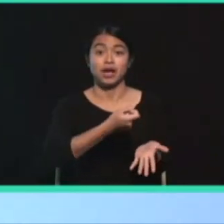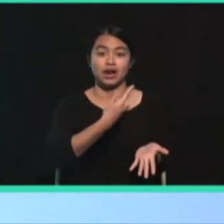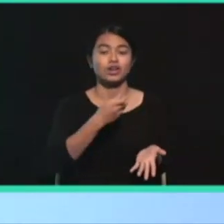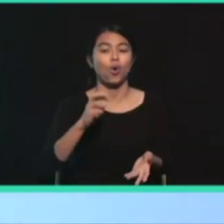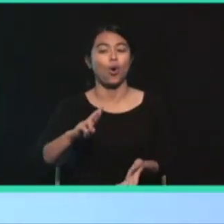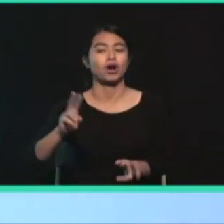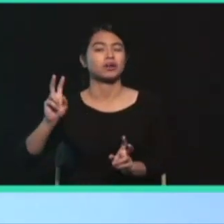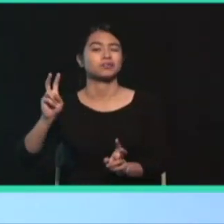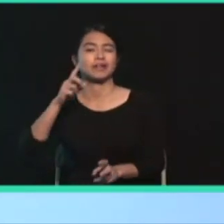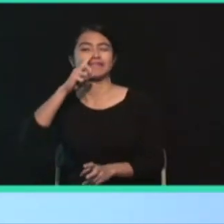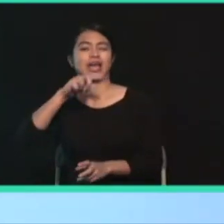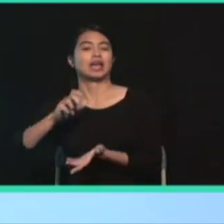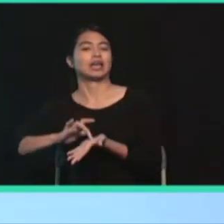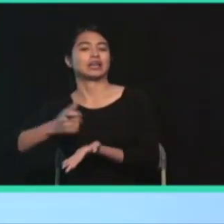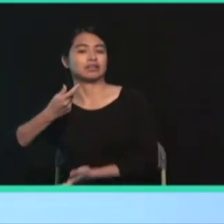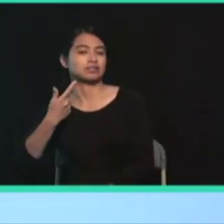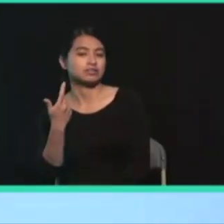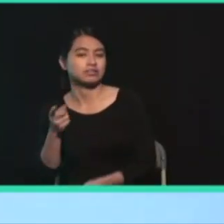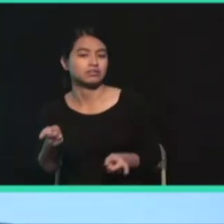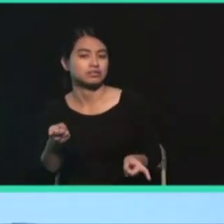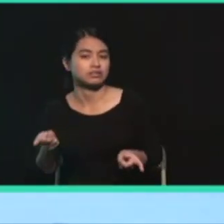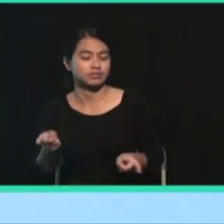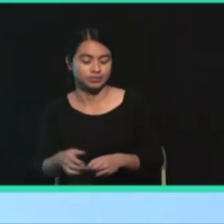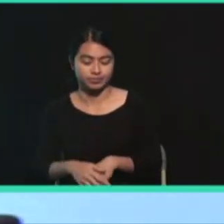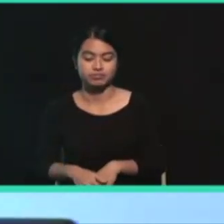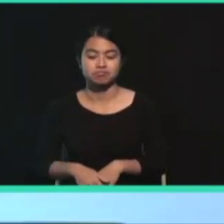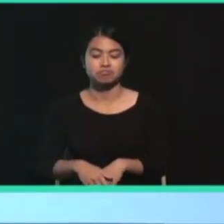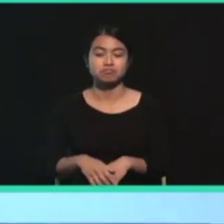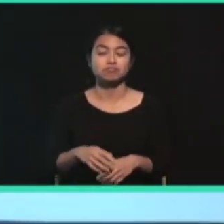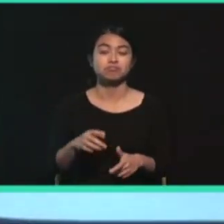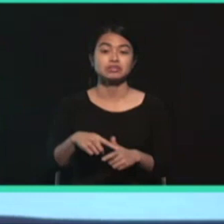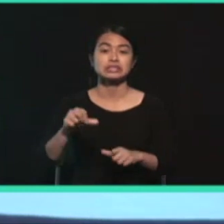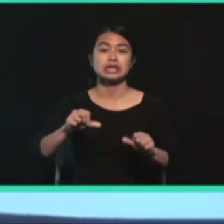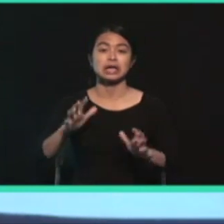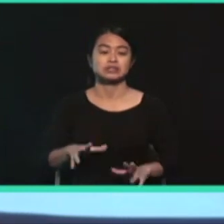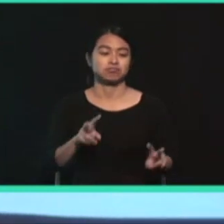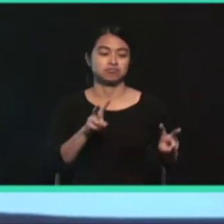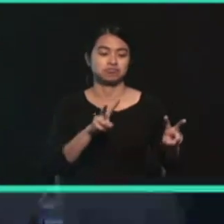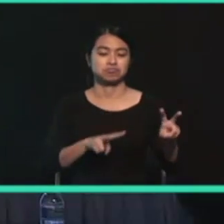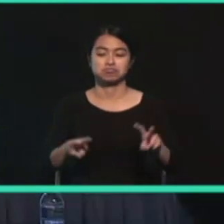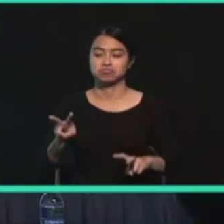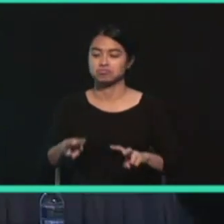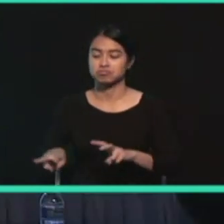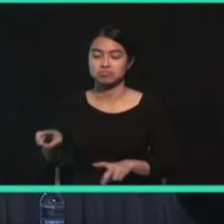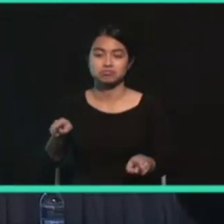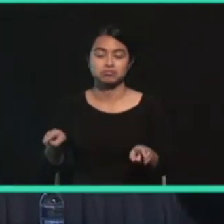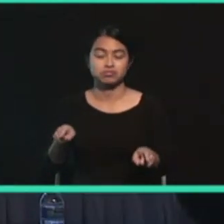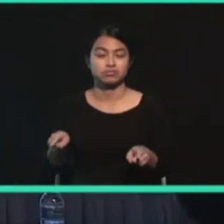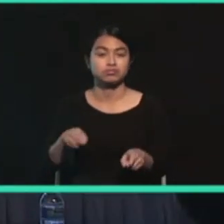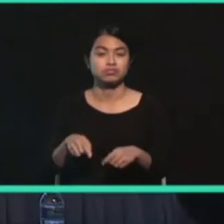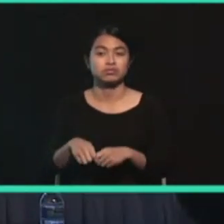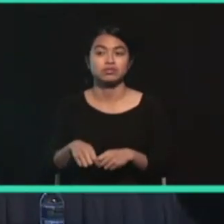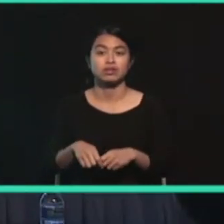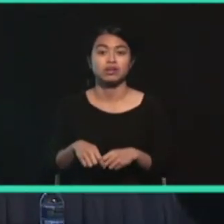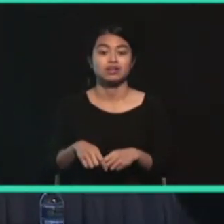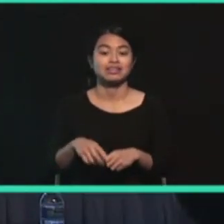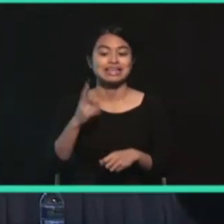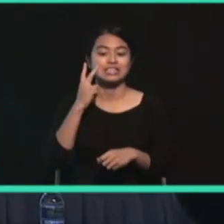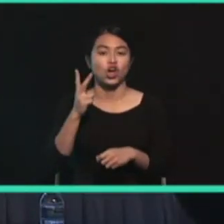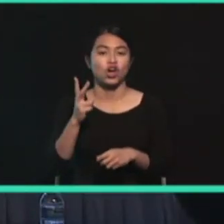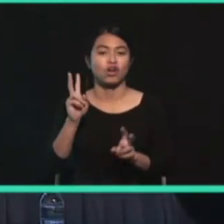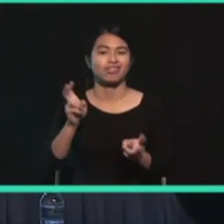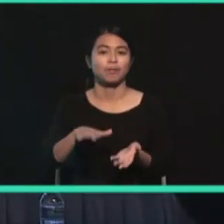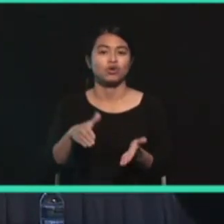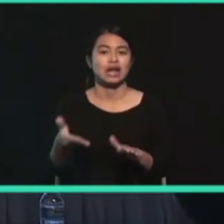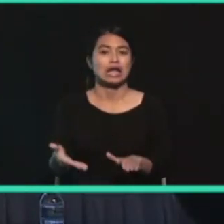placebo. And then they analyzed the data, and you see here, this is the mortality. So here's in this